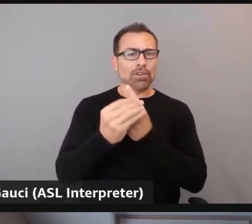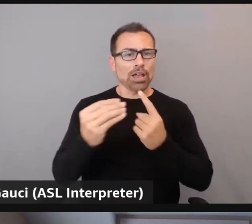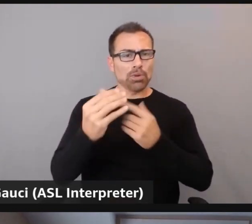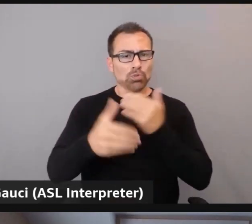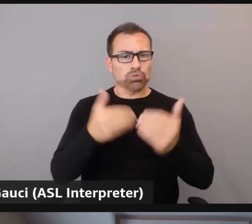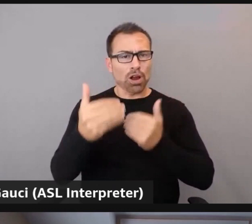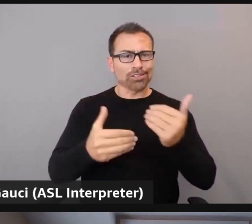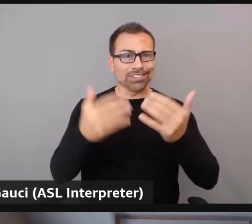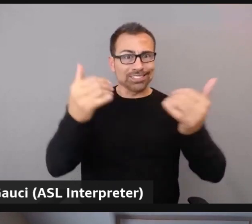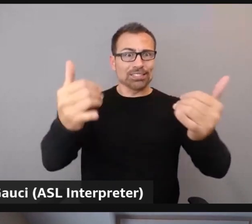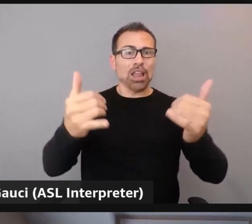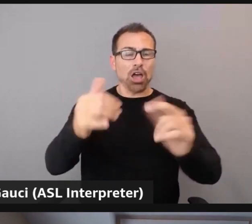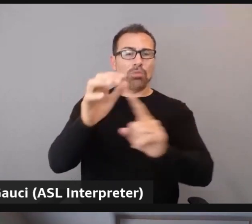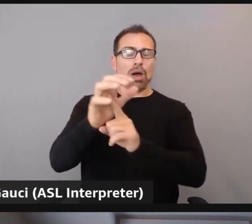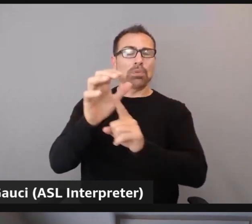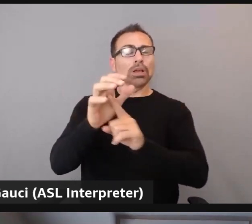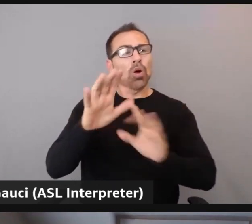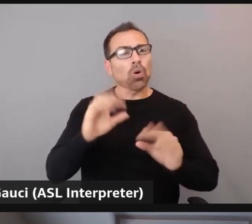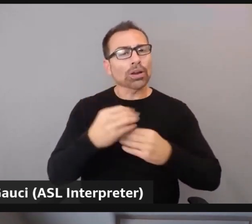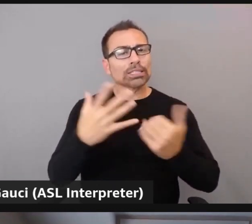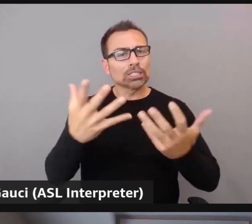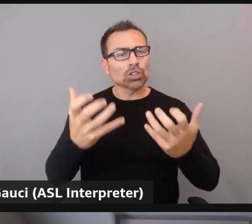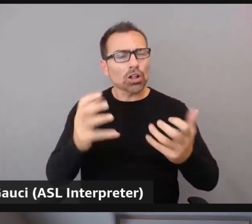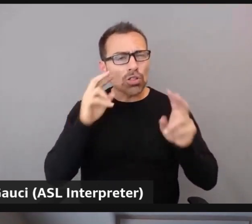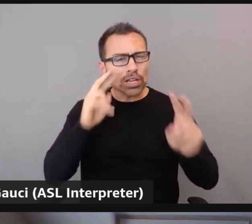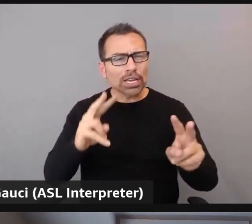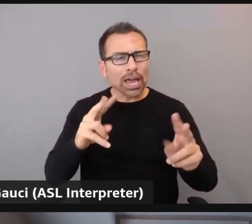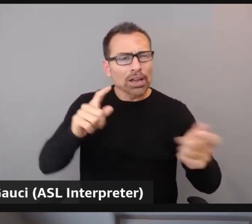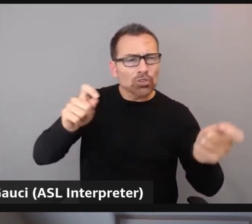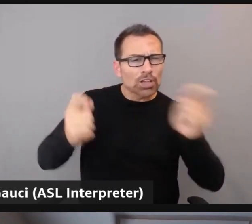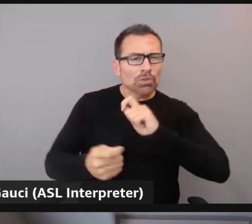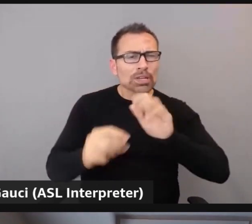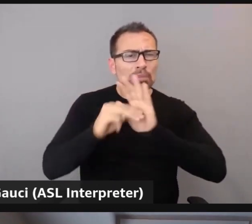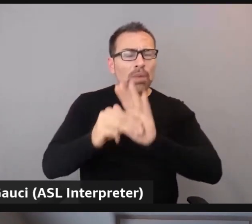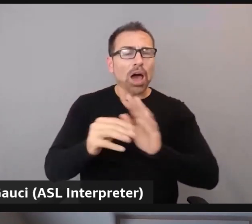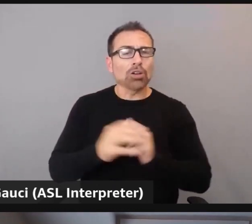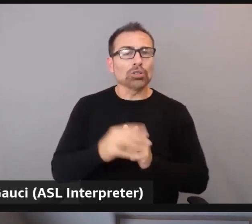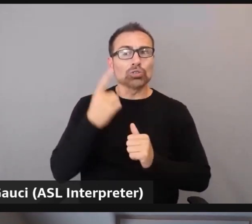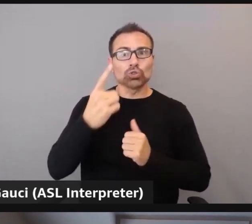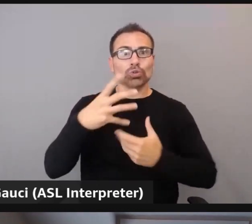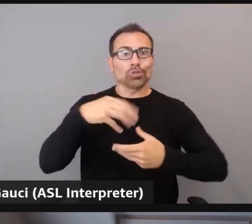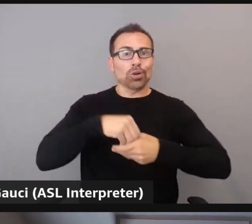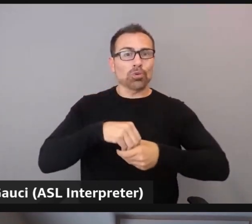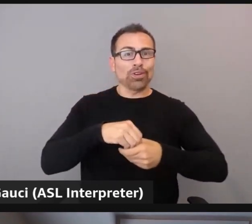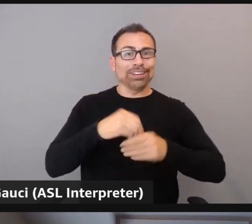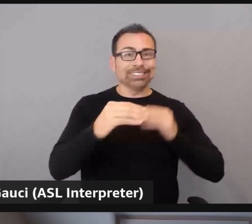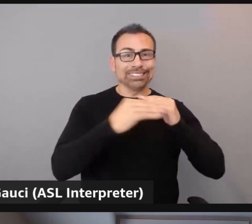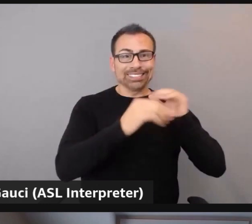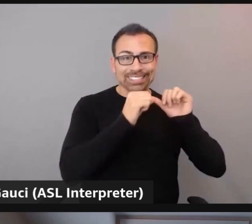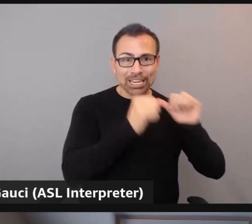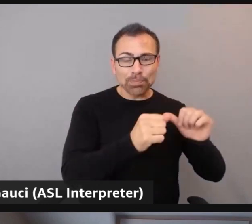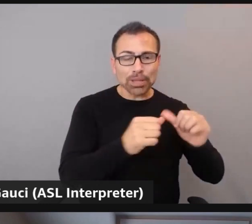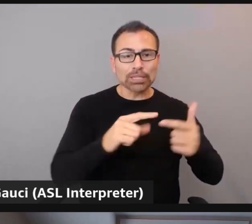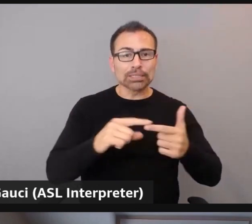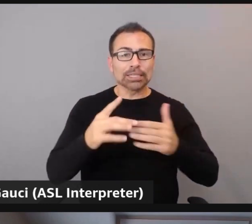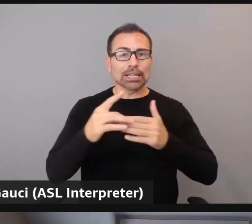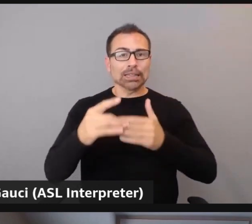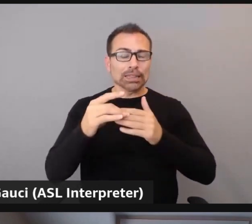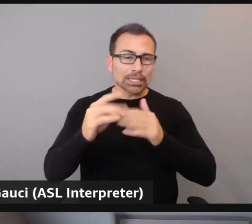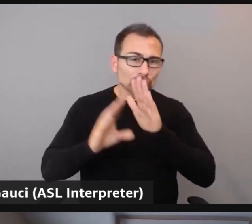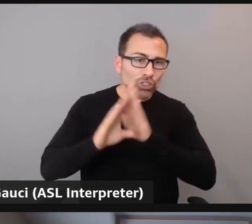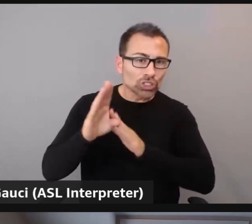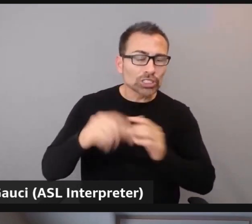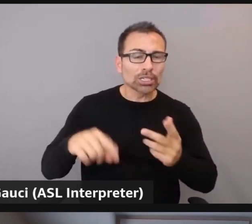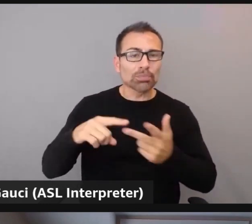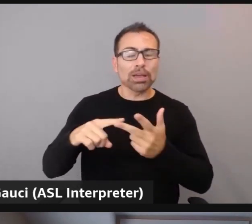models. They're looking to incorporate like sustainability and drive thought leadership and really redefining ways that help address product design, sourcing, and